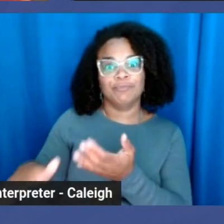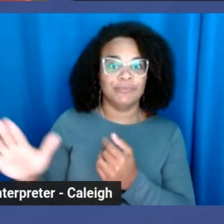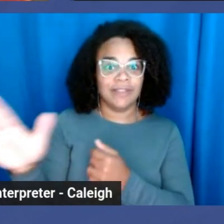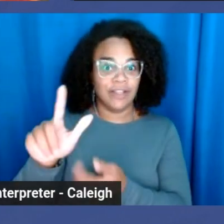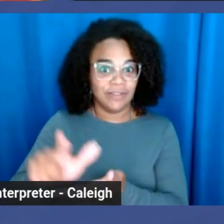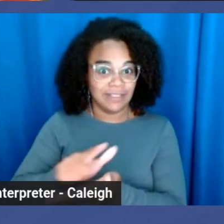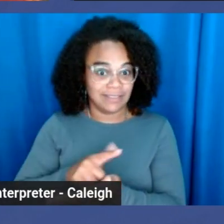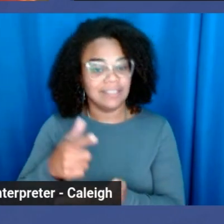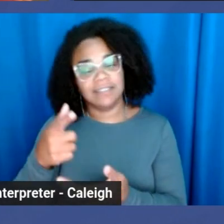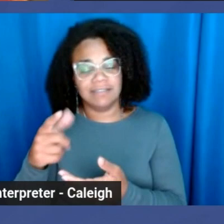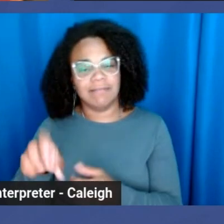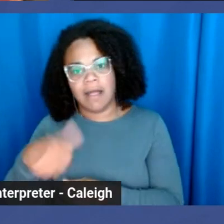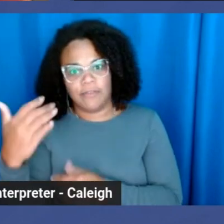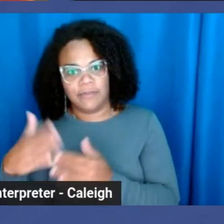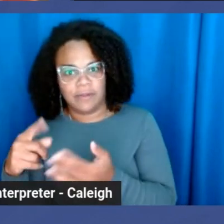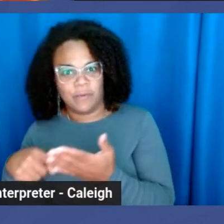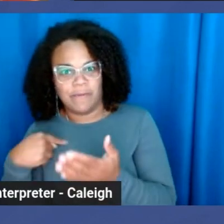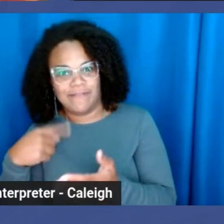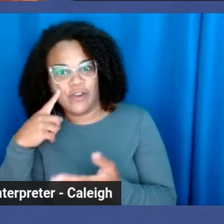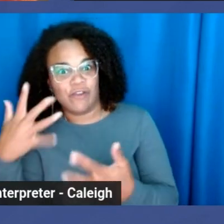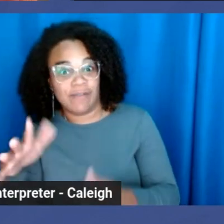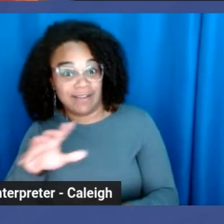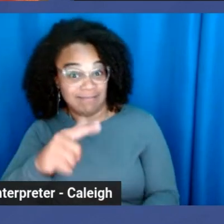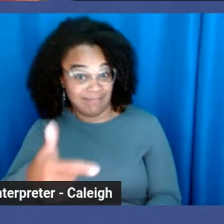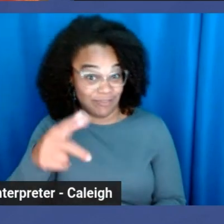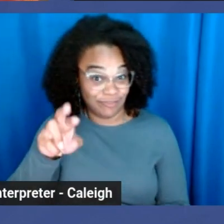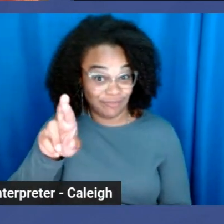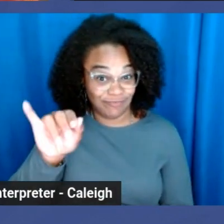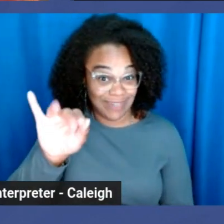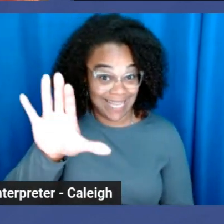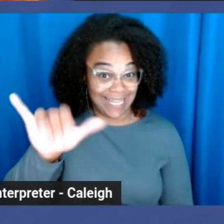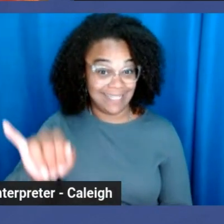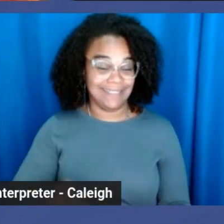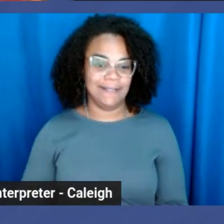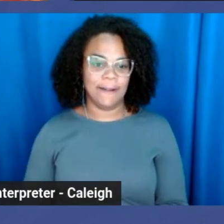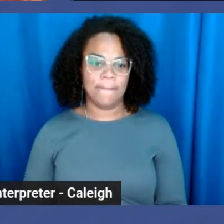so far? Ricky, take it away. So